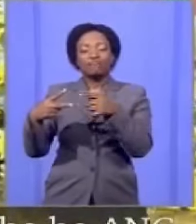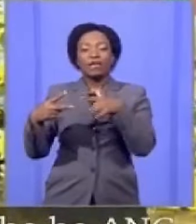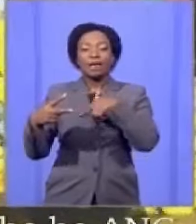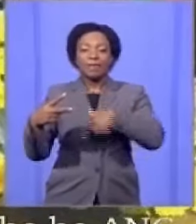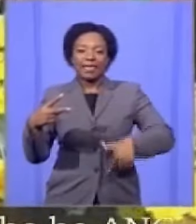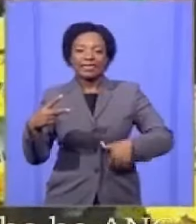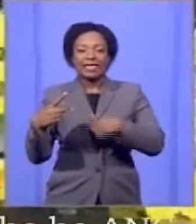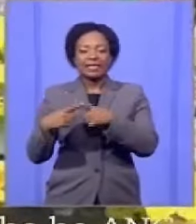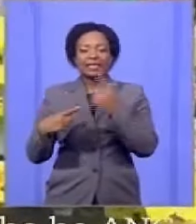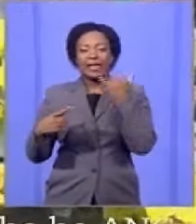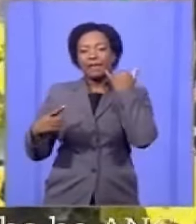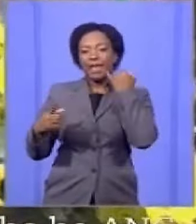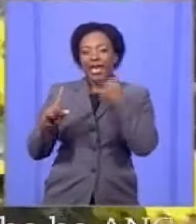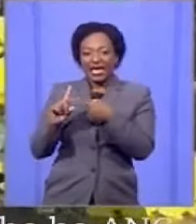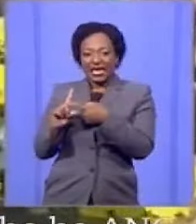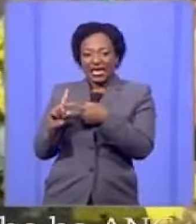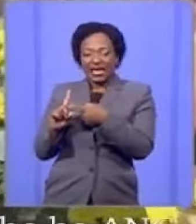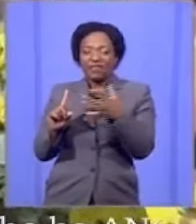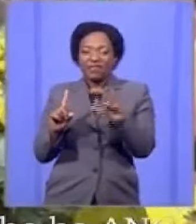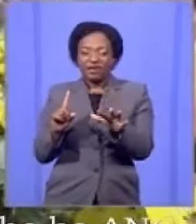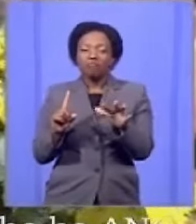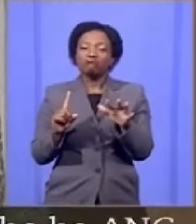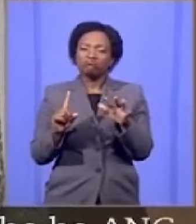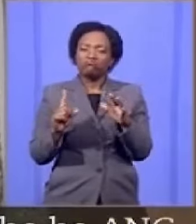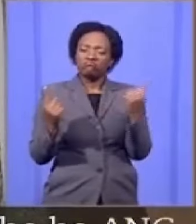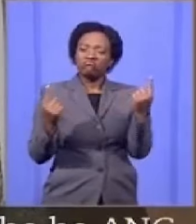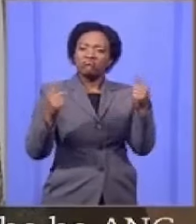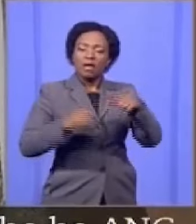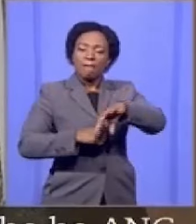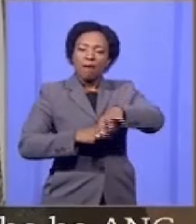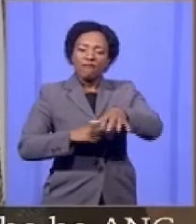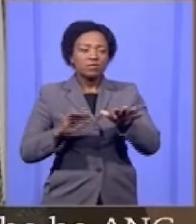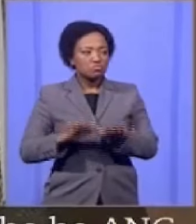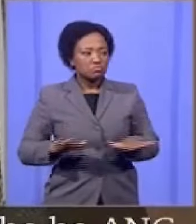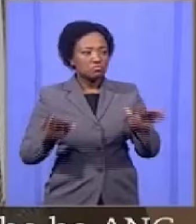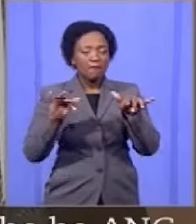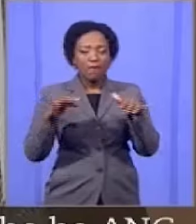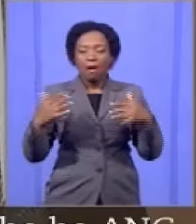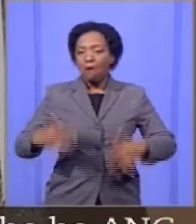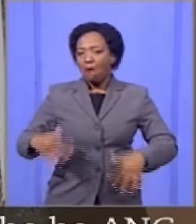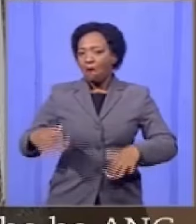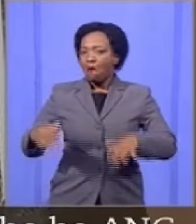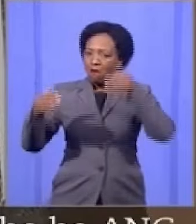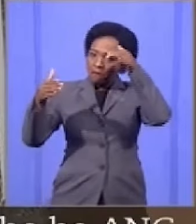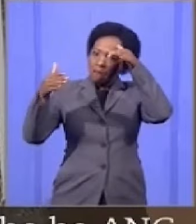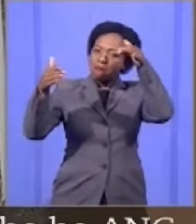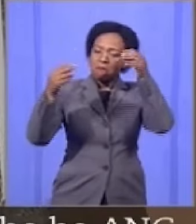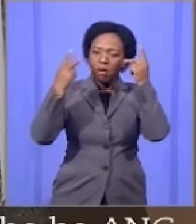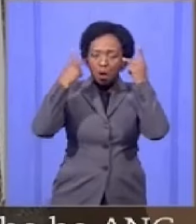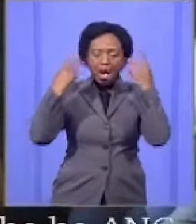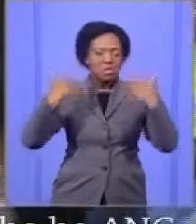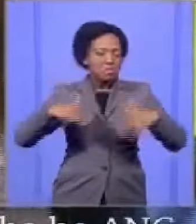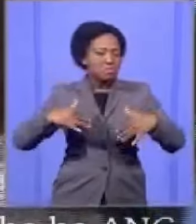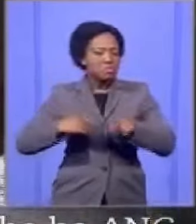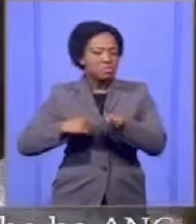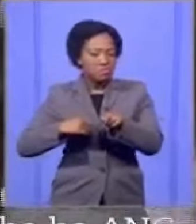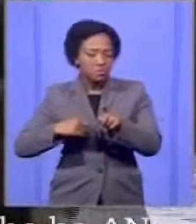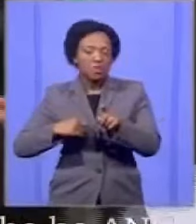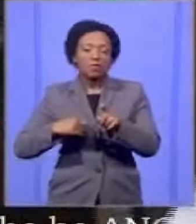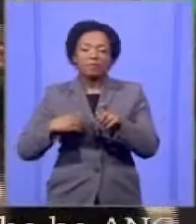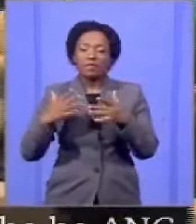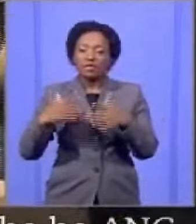Mopresidente wa maloba wa lekoko Thabo Mbeki wa kgoletse profense go na le batho ba ba nang le kitso e tseneletseng. Mbeki o ntse ikgolaganya gape